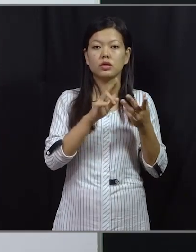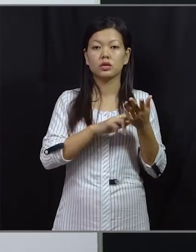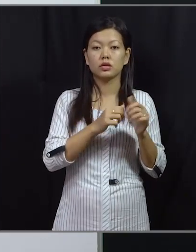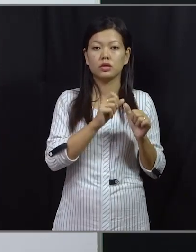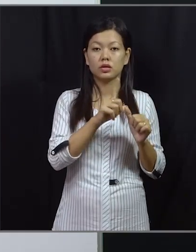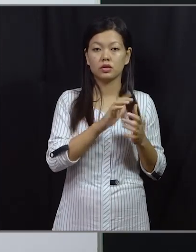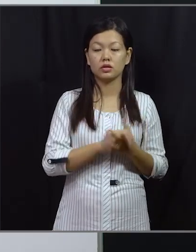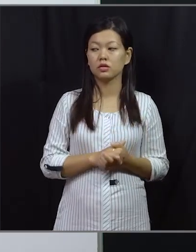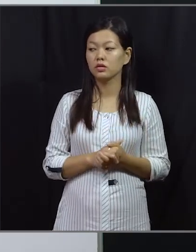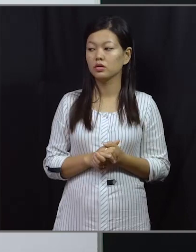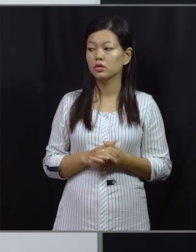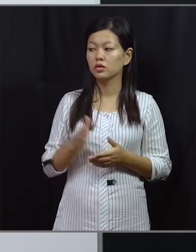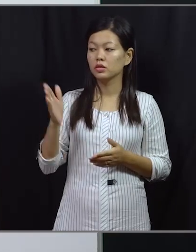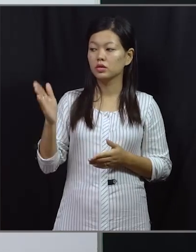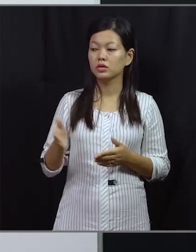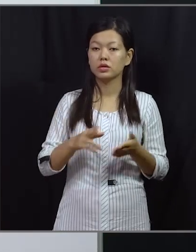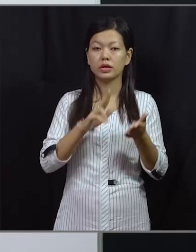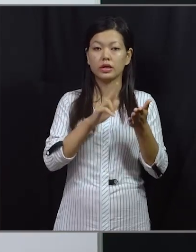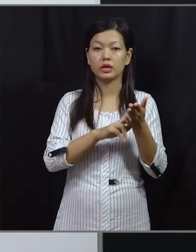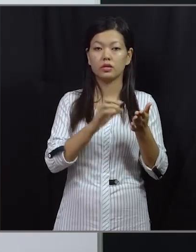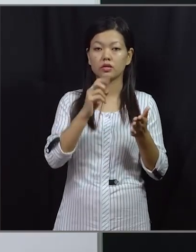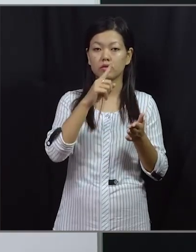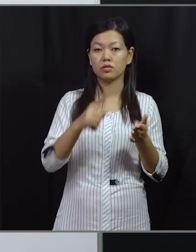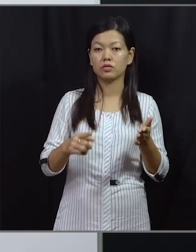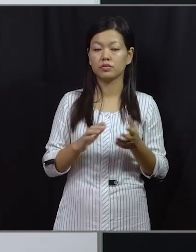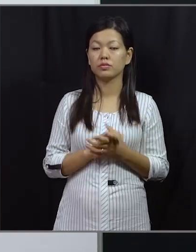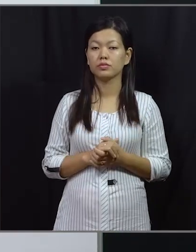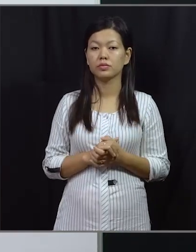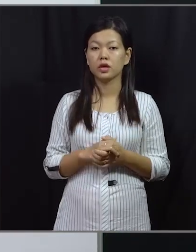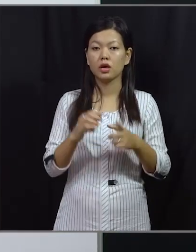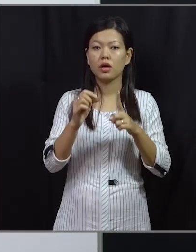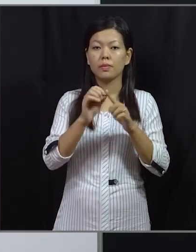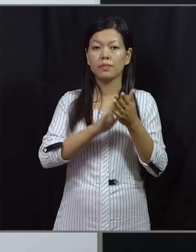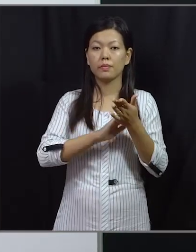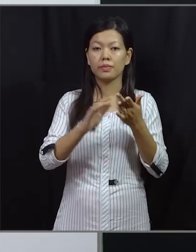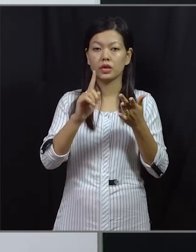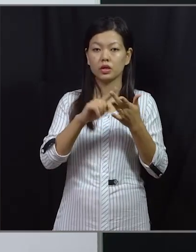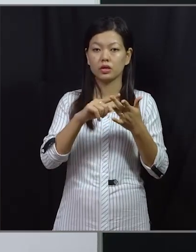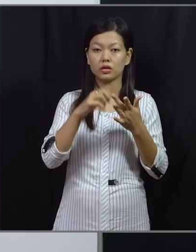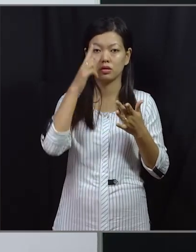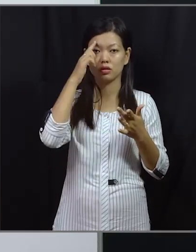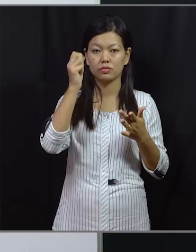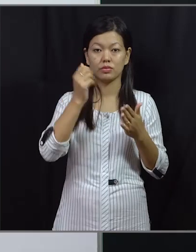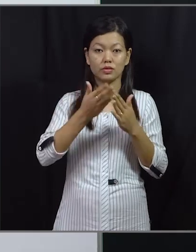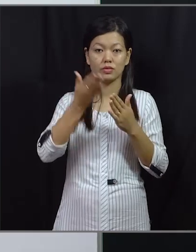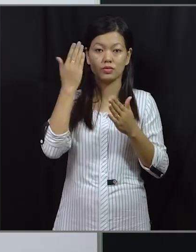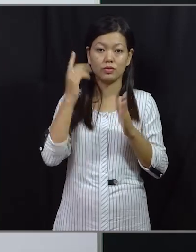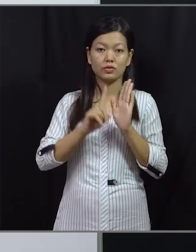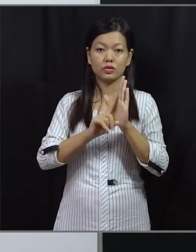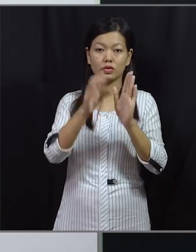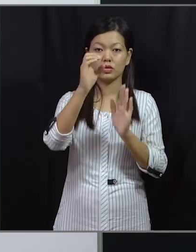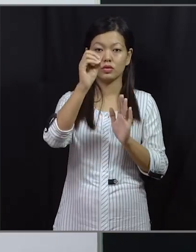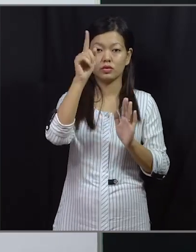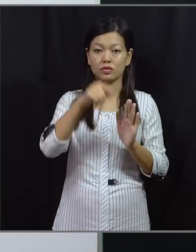of phi? N of phi. So n of phi is 0 because it will not have any element, right? So